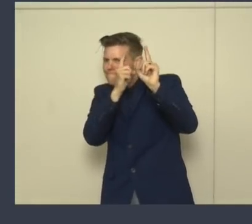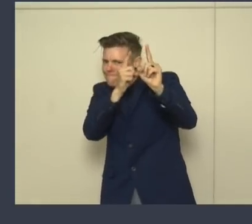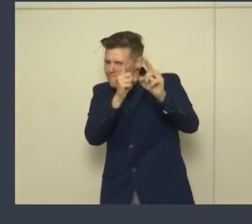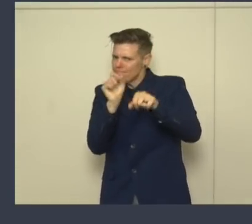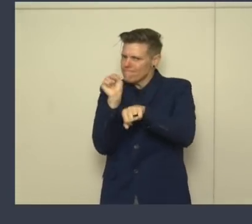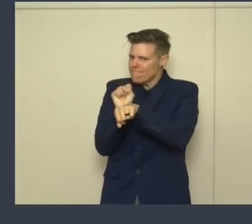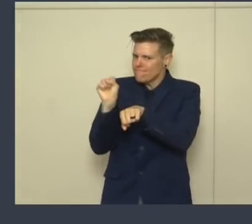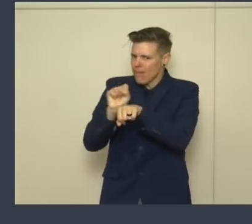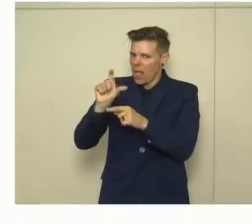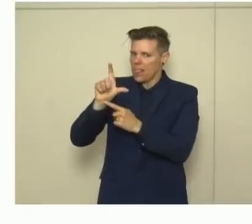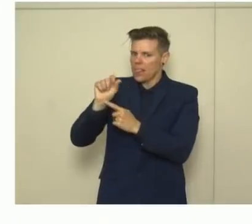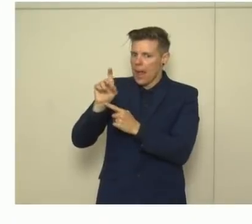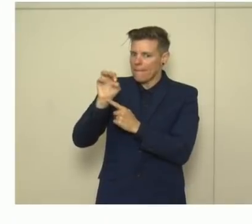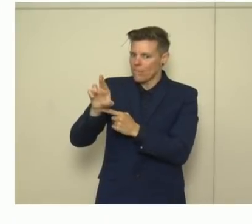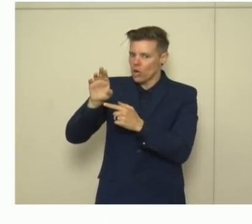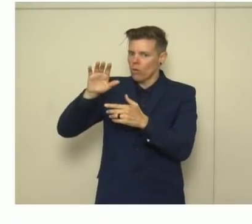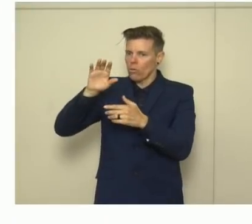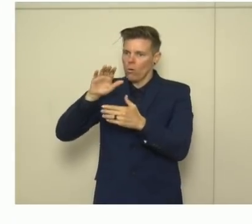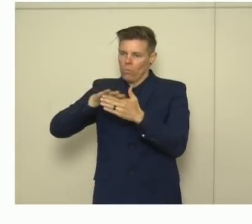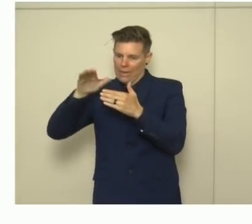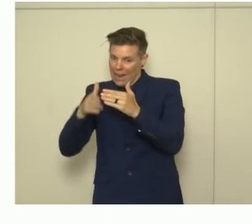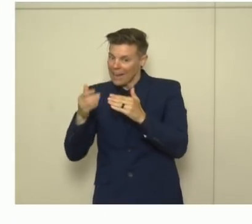zones. Next slide, please.